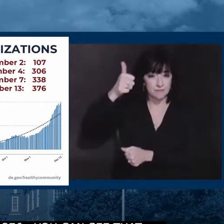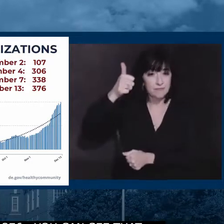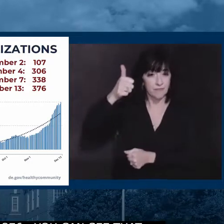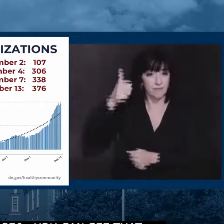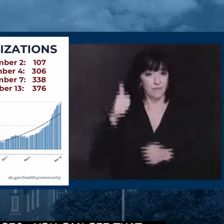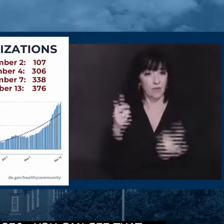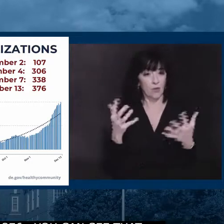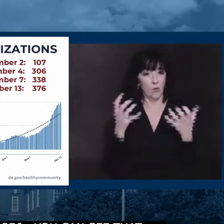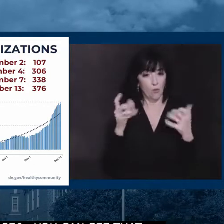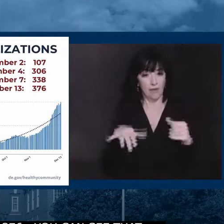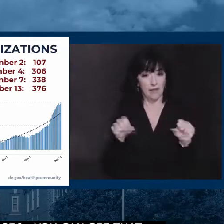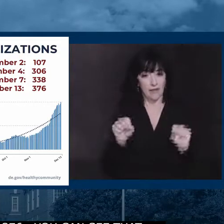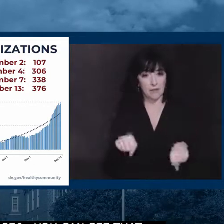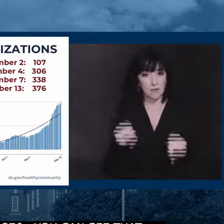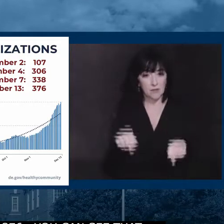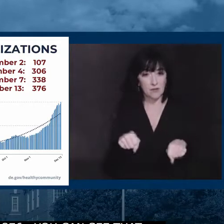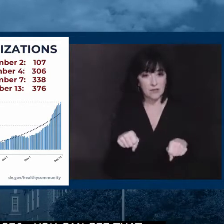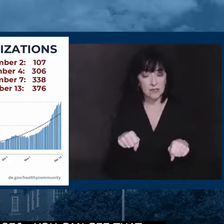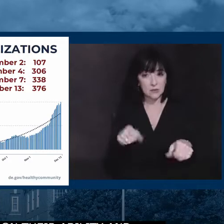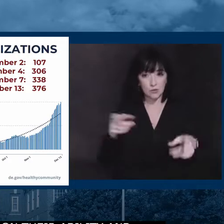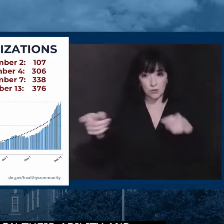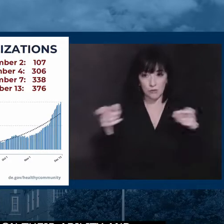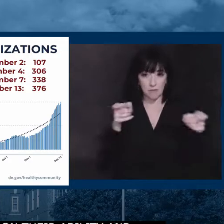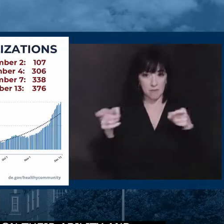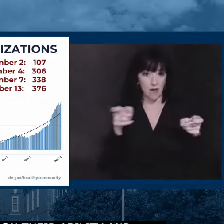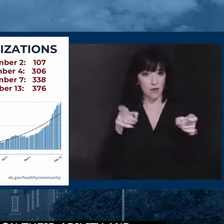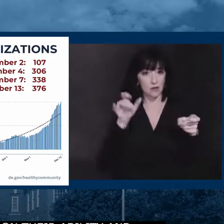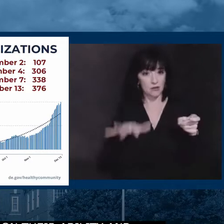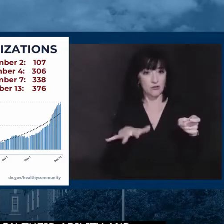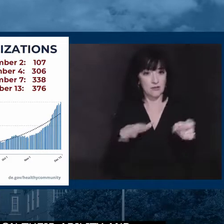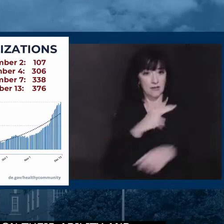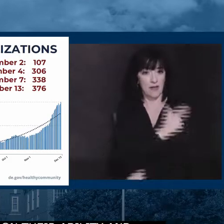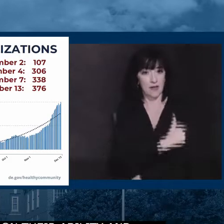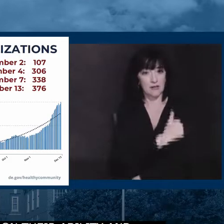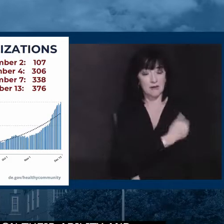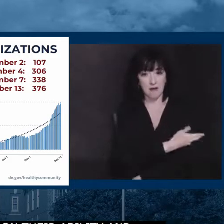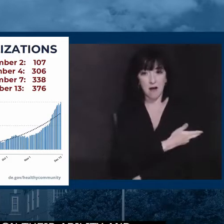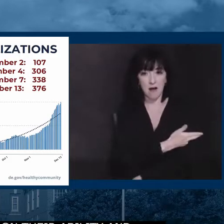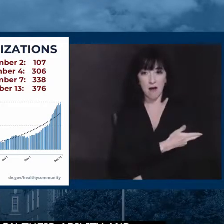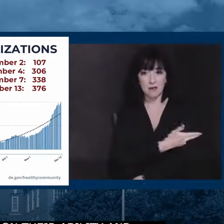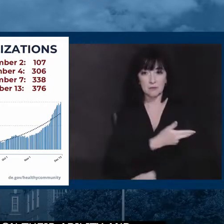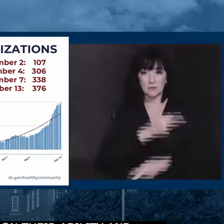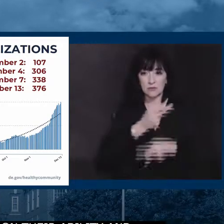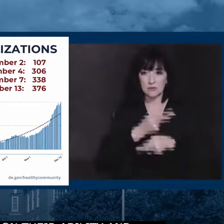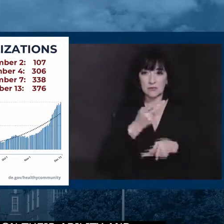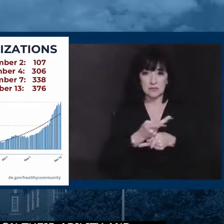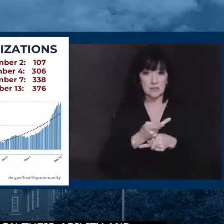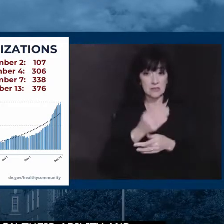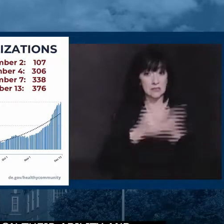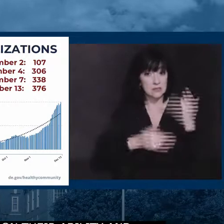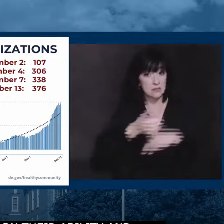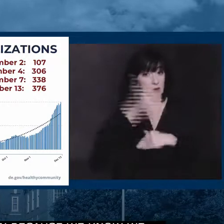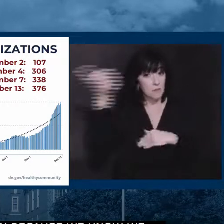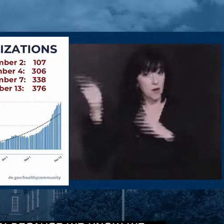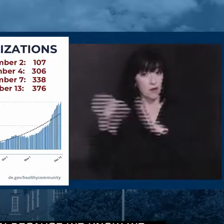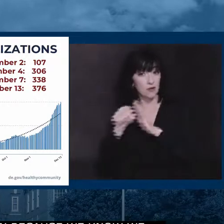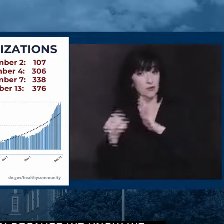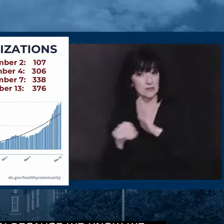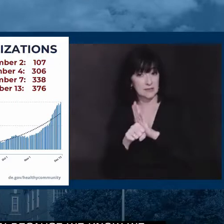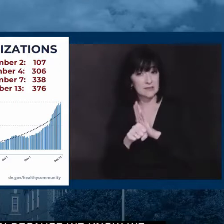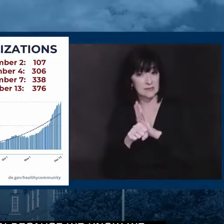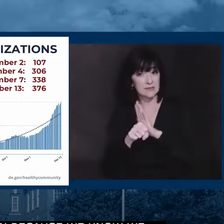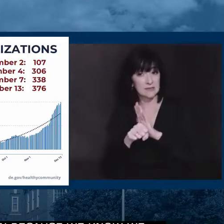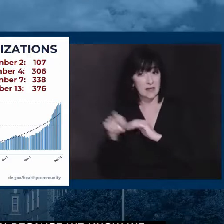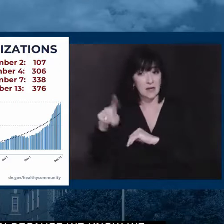hospital population, because we know we don't want it, like other states, get to